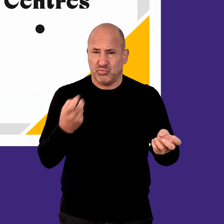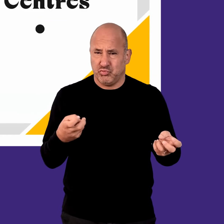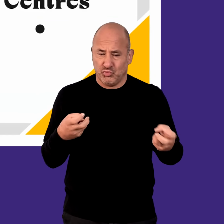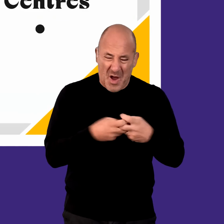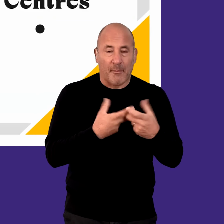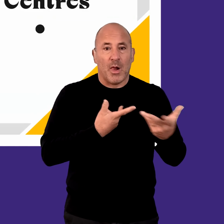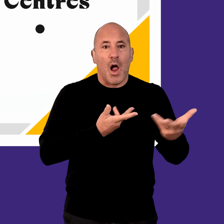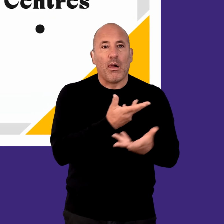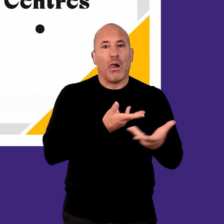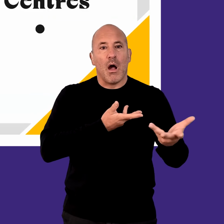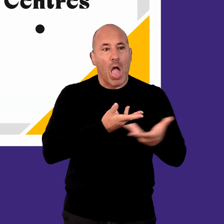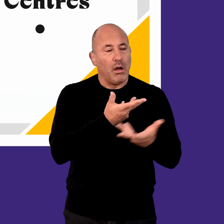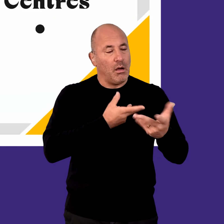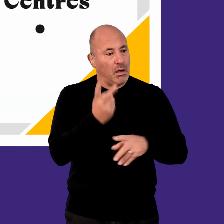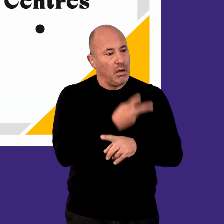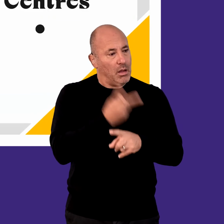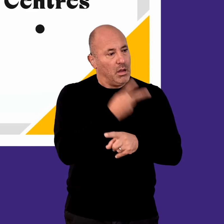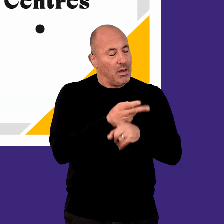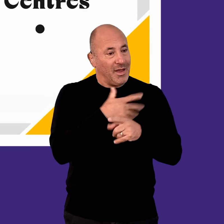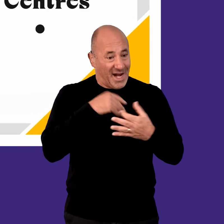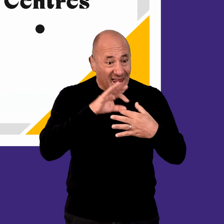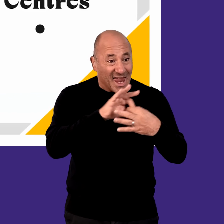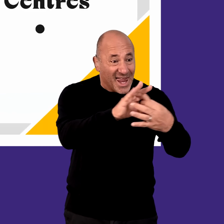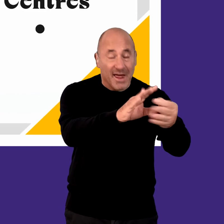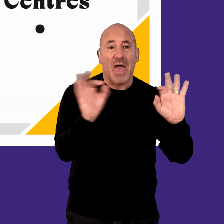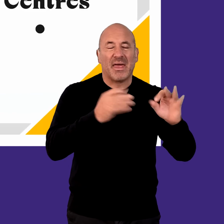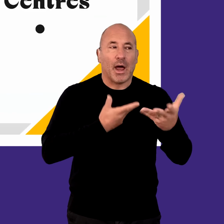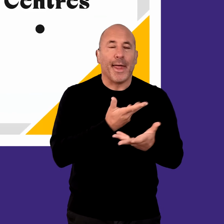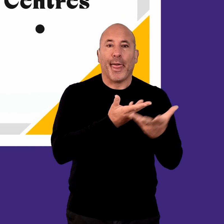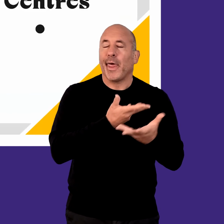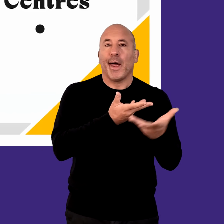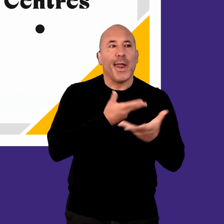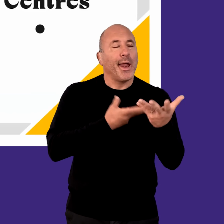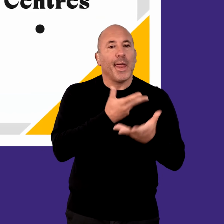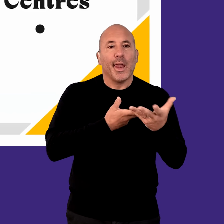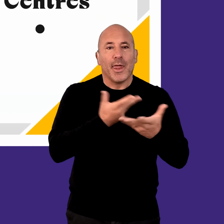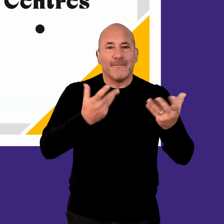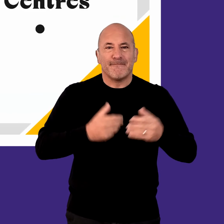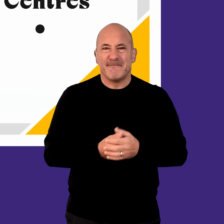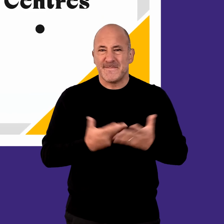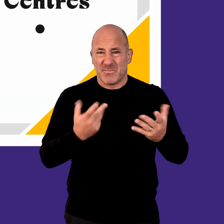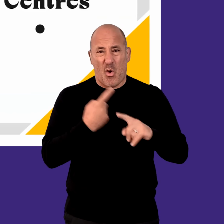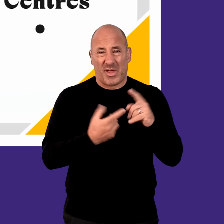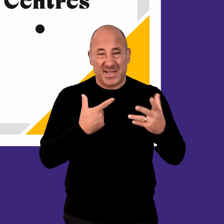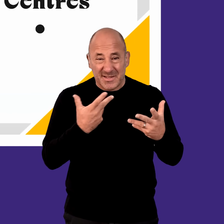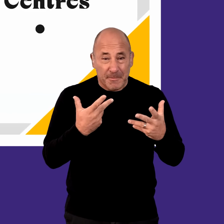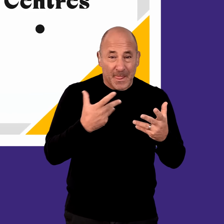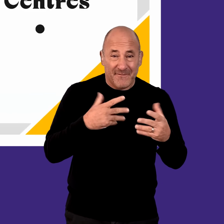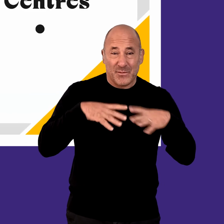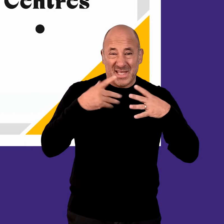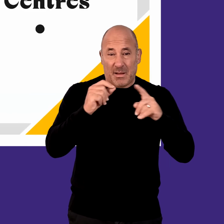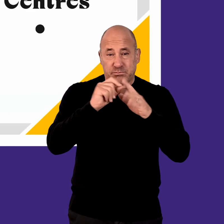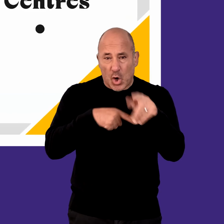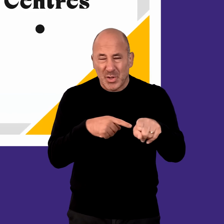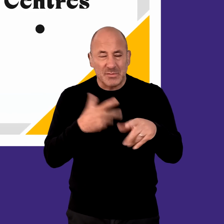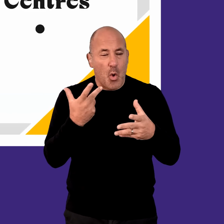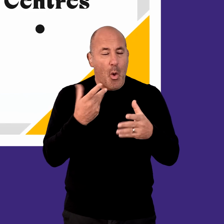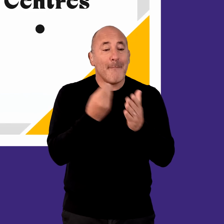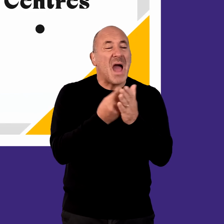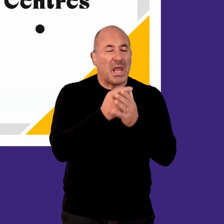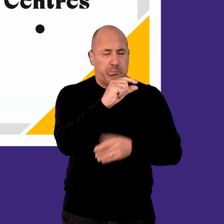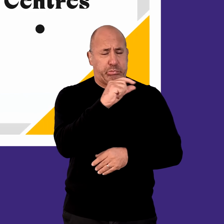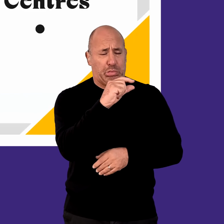were perpetually trapped in a cycle of conversations that never really led anywhere, other than to relatively momentary